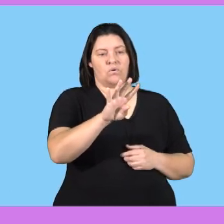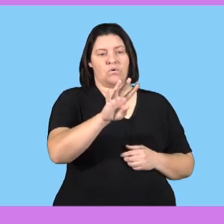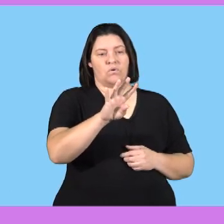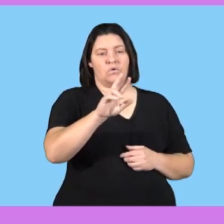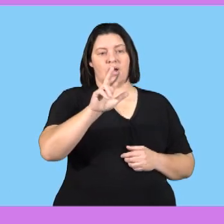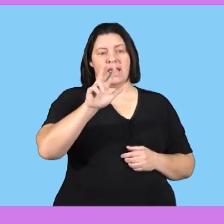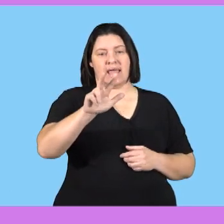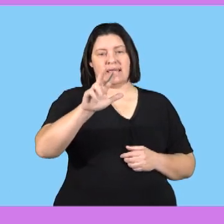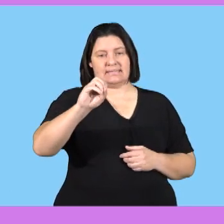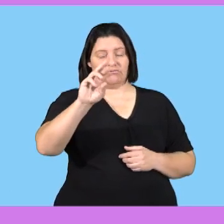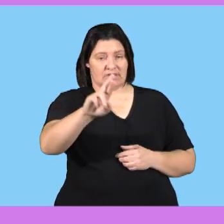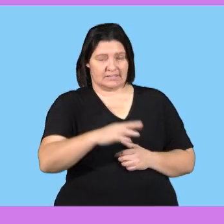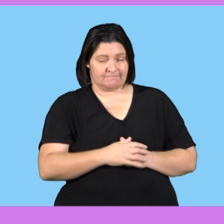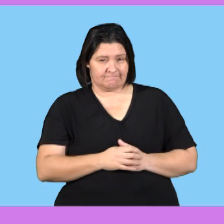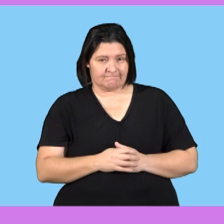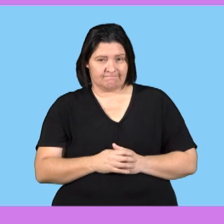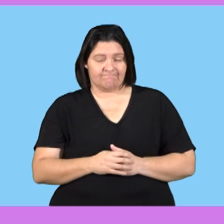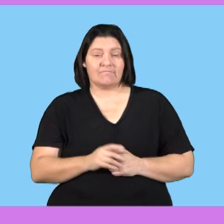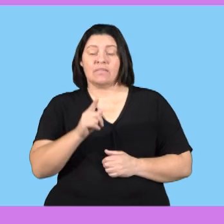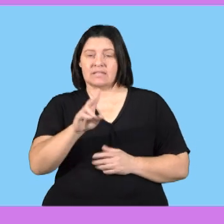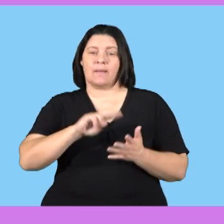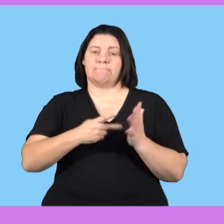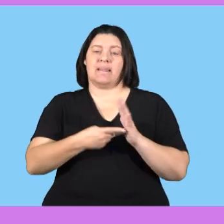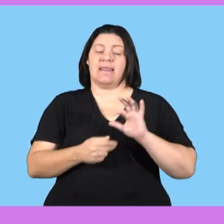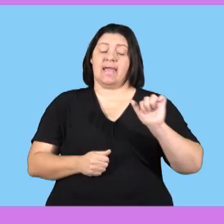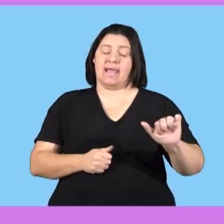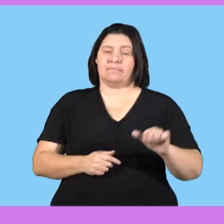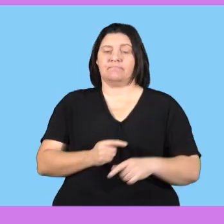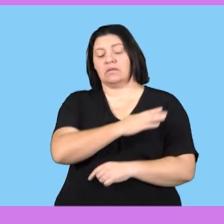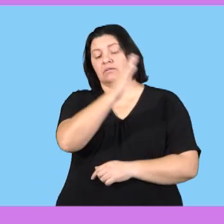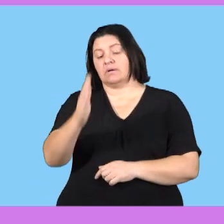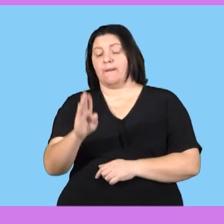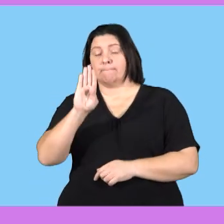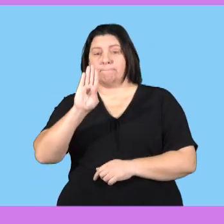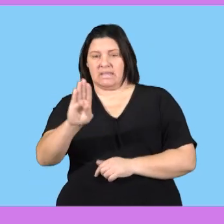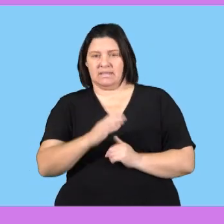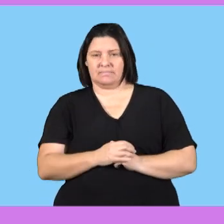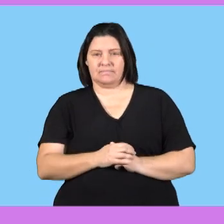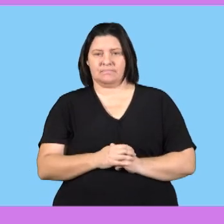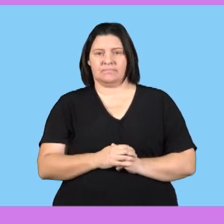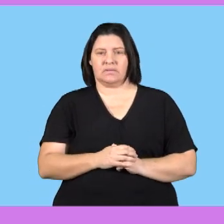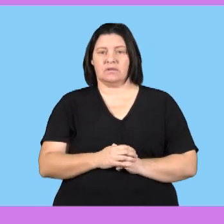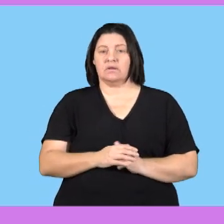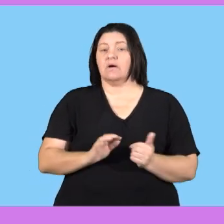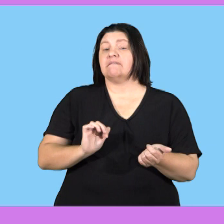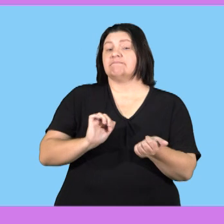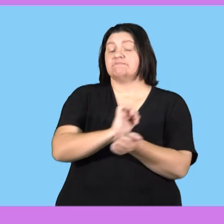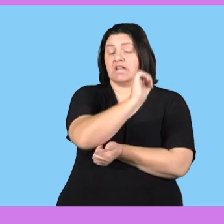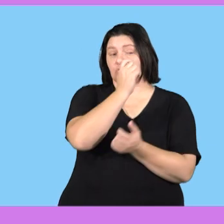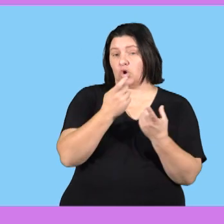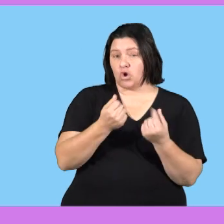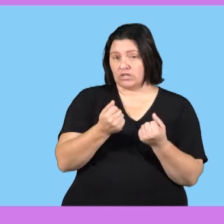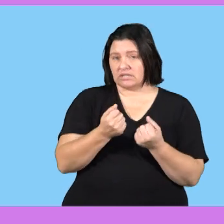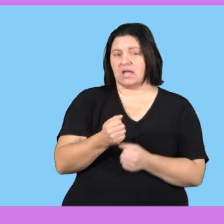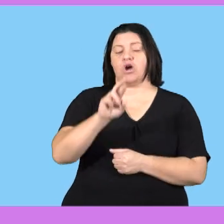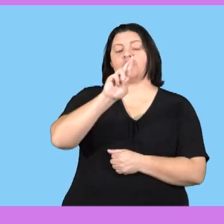for you again, 480 Rand. Okay, so that's plan A. Moving now to plan B. What is